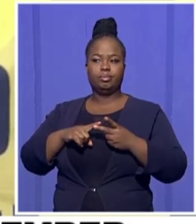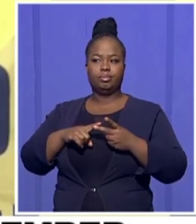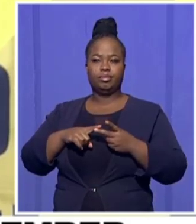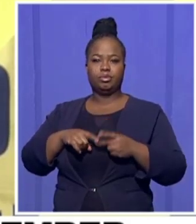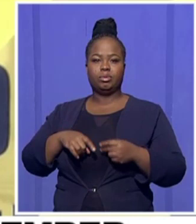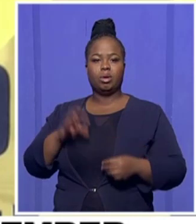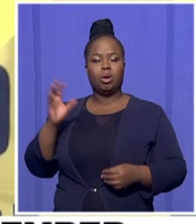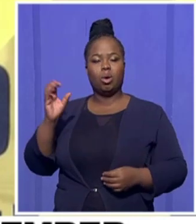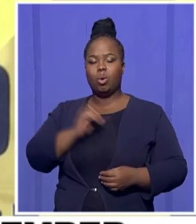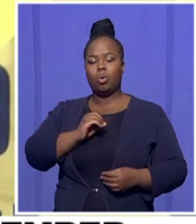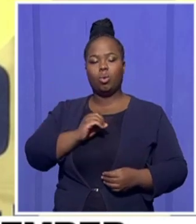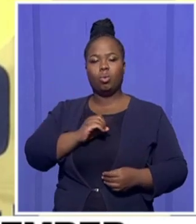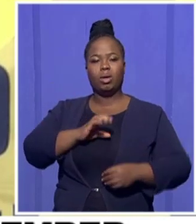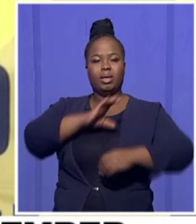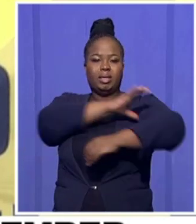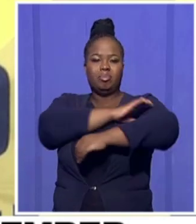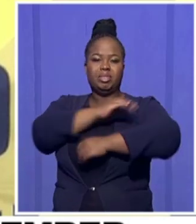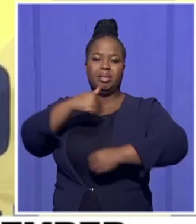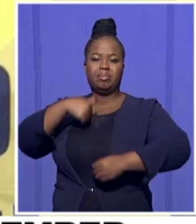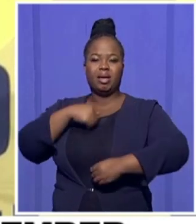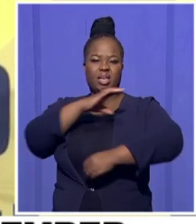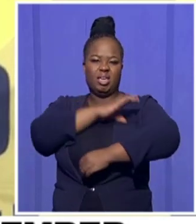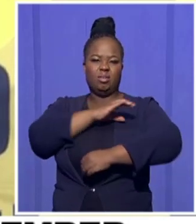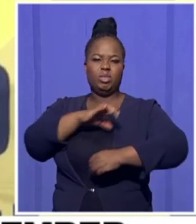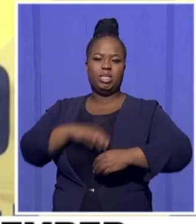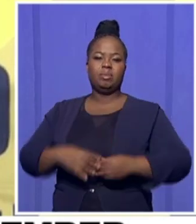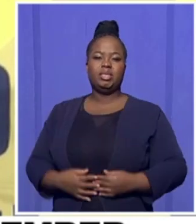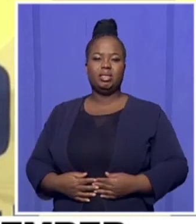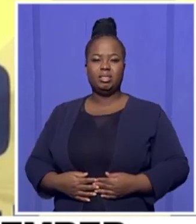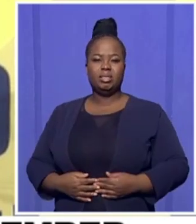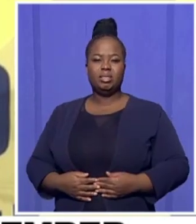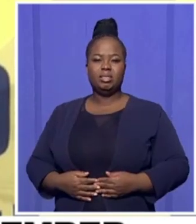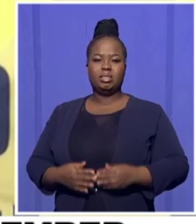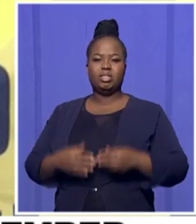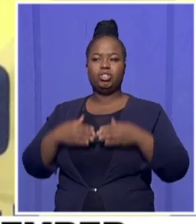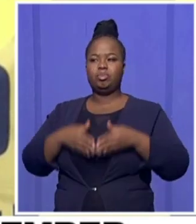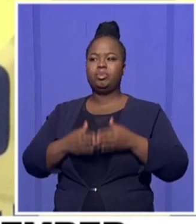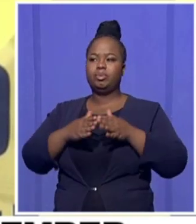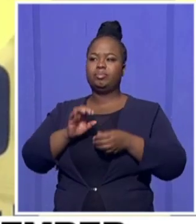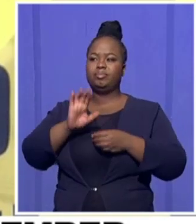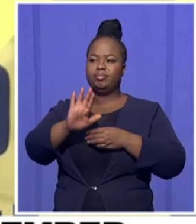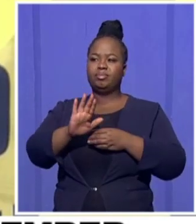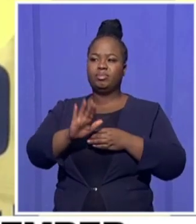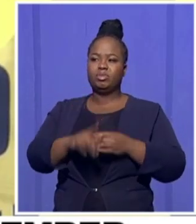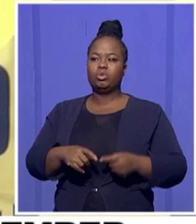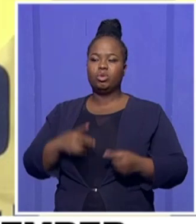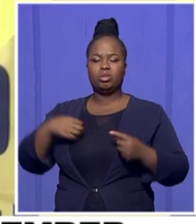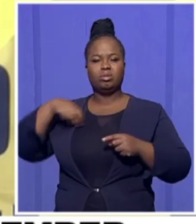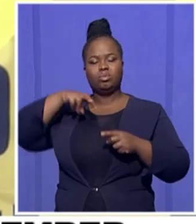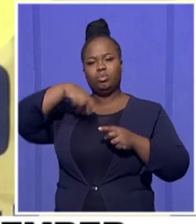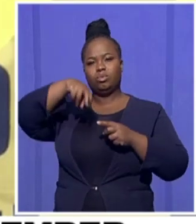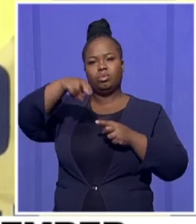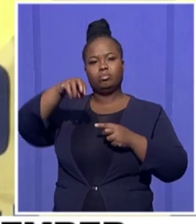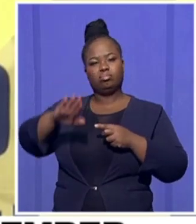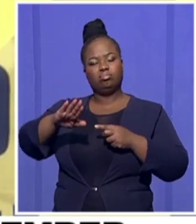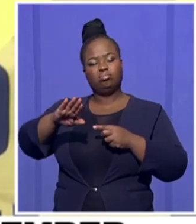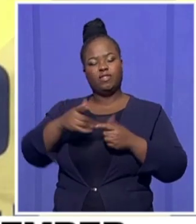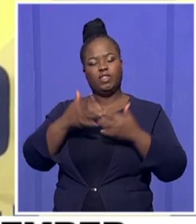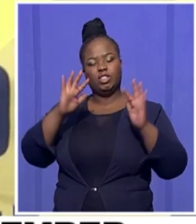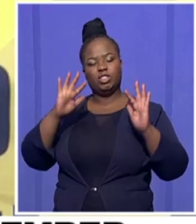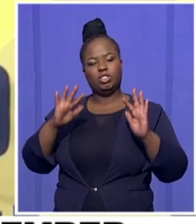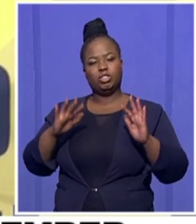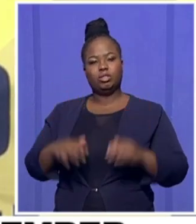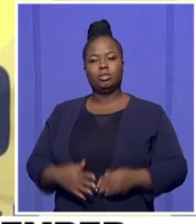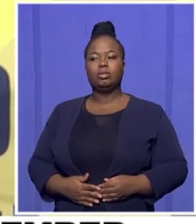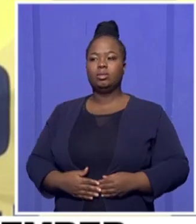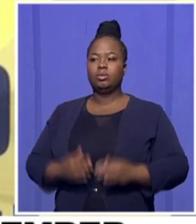O Captain, my Captain, our fearful trip is done. The